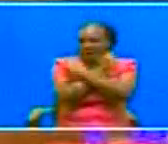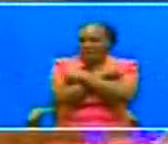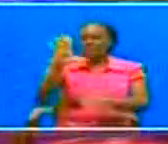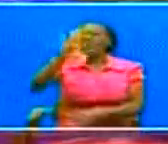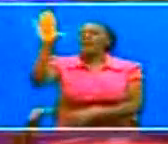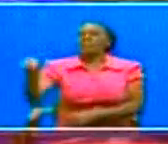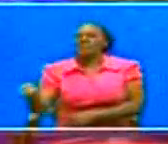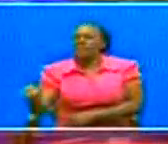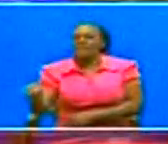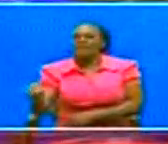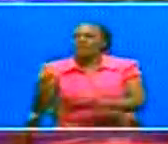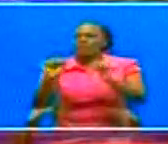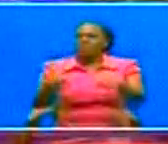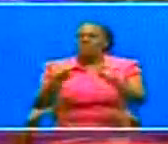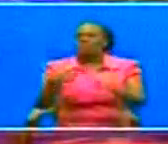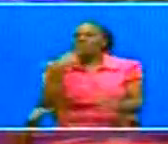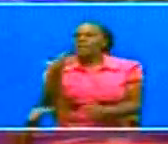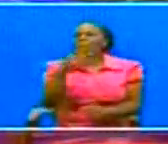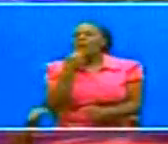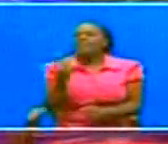maybe you can convince him to come to Africa.